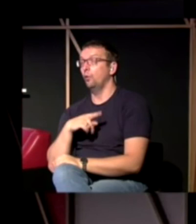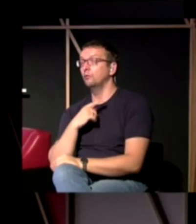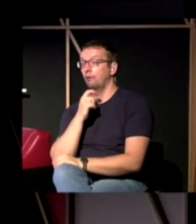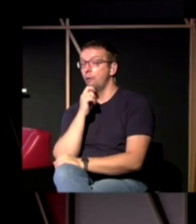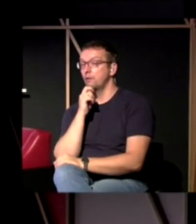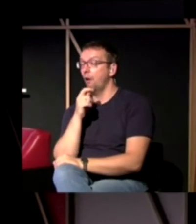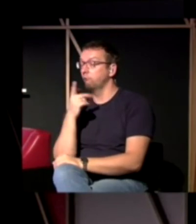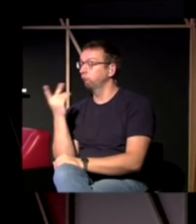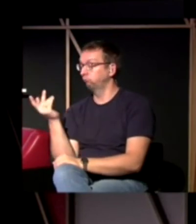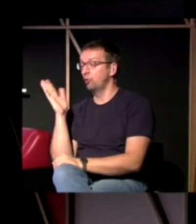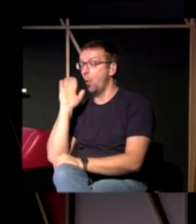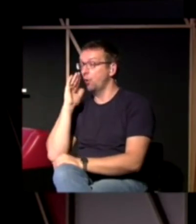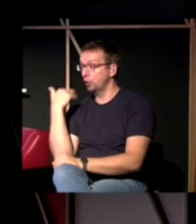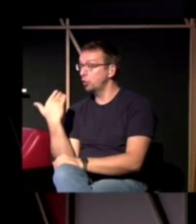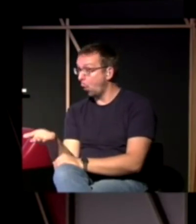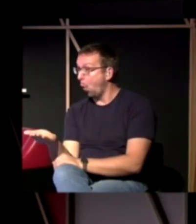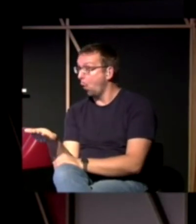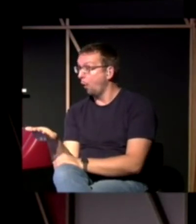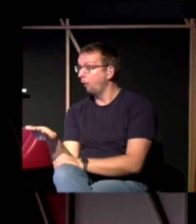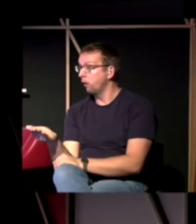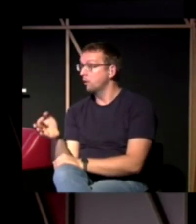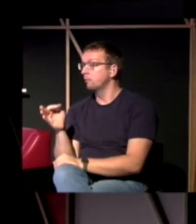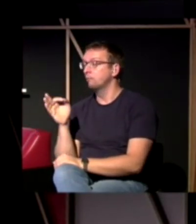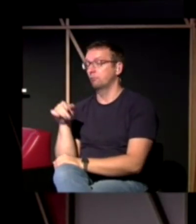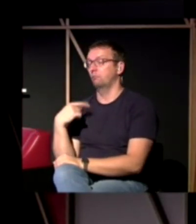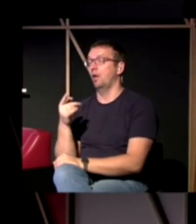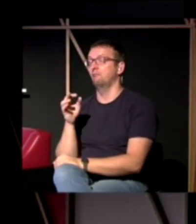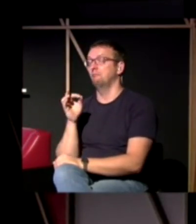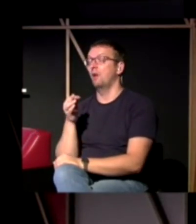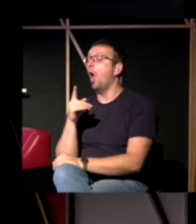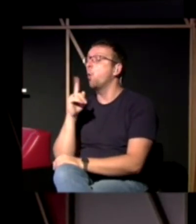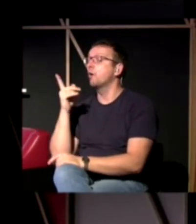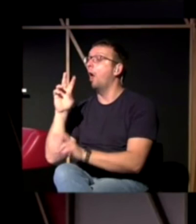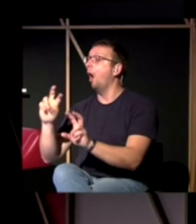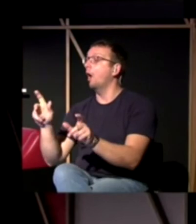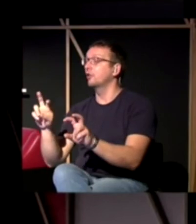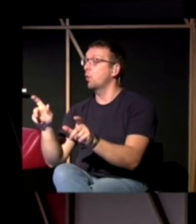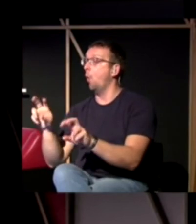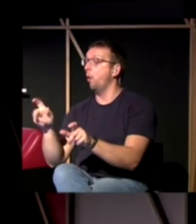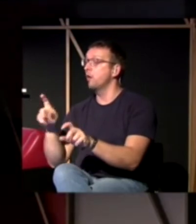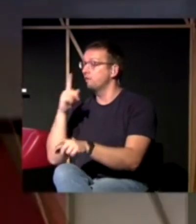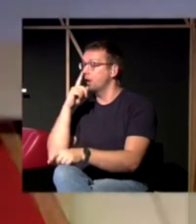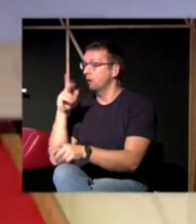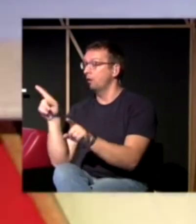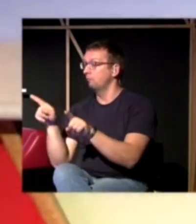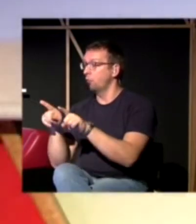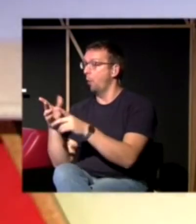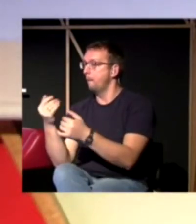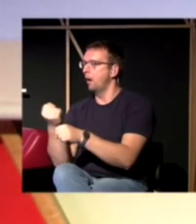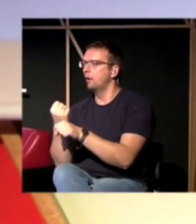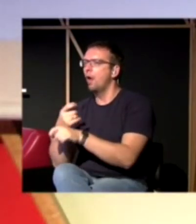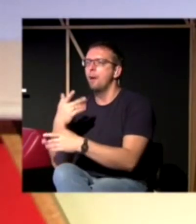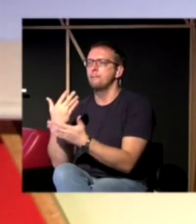football and to the stadiums. Thank you. Brilliant. Thank you very much. We're going to have to move on now because we're falling a little bit behind,